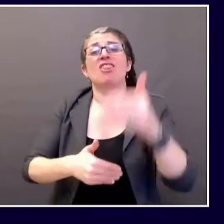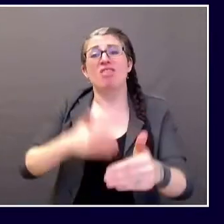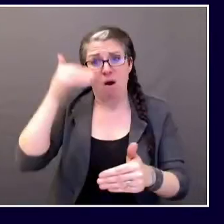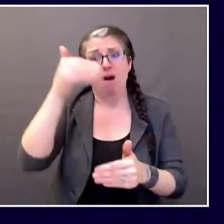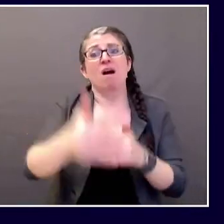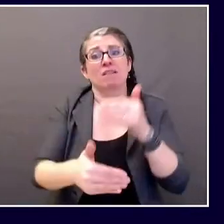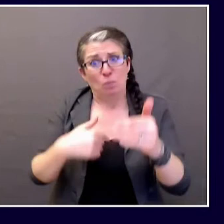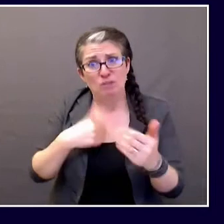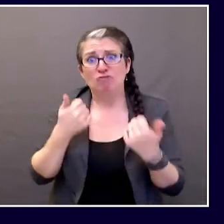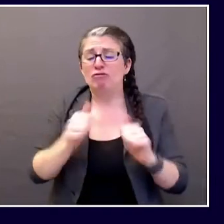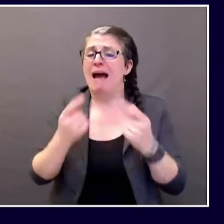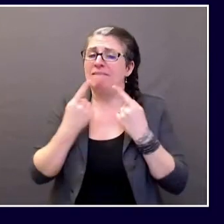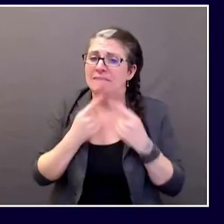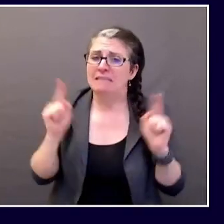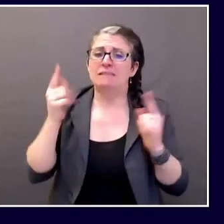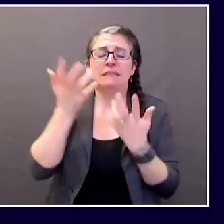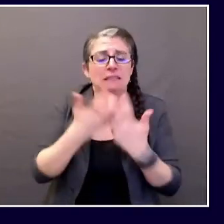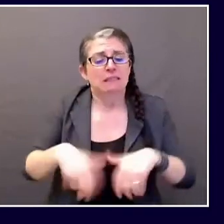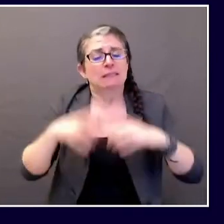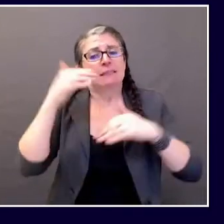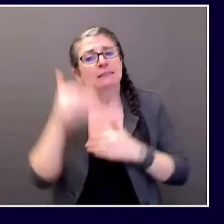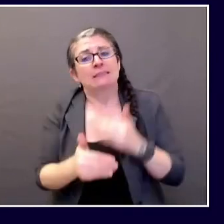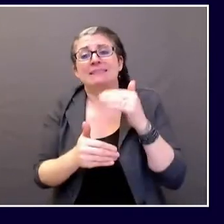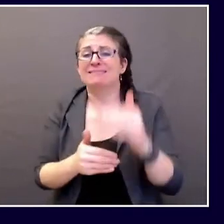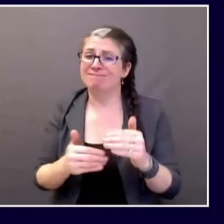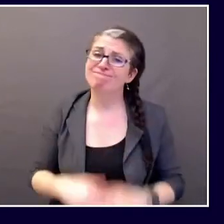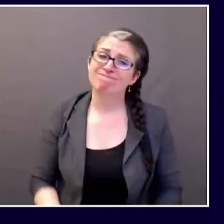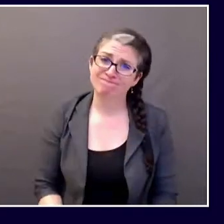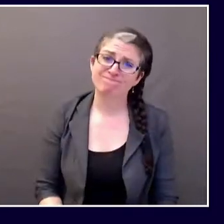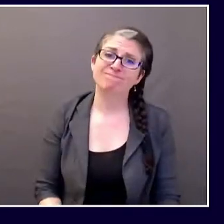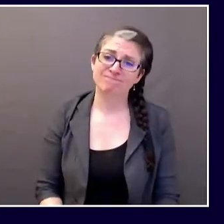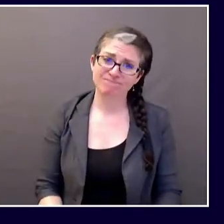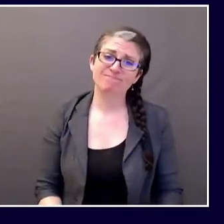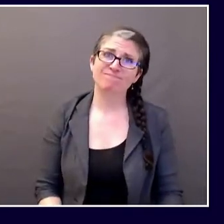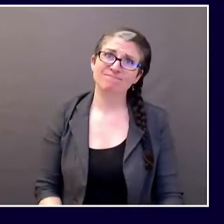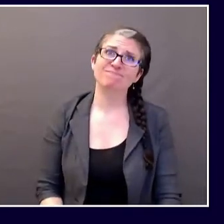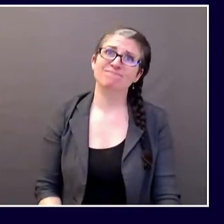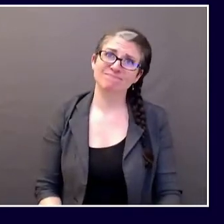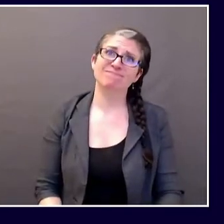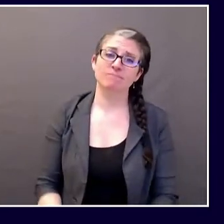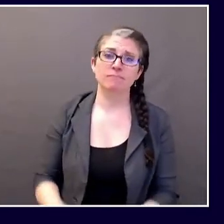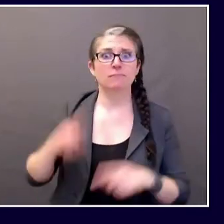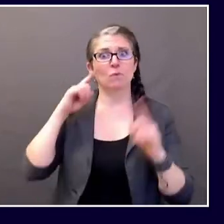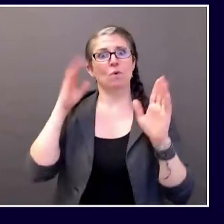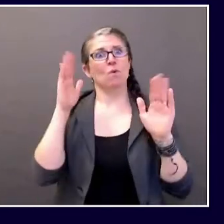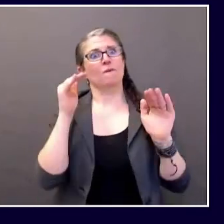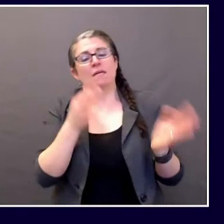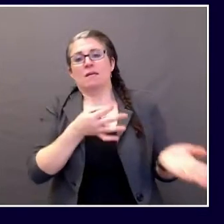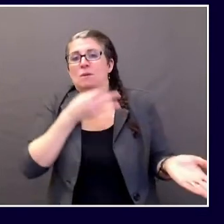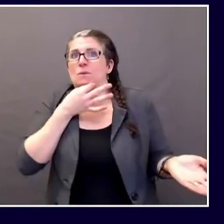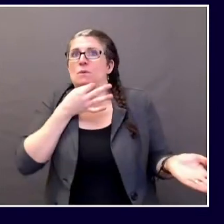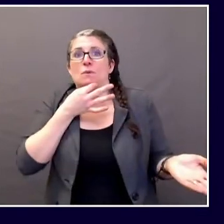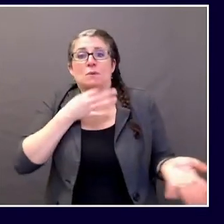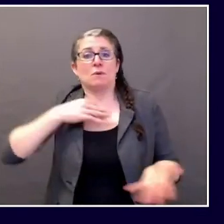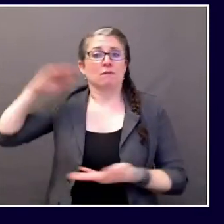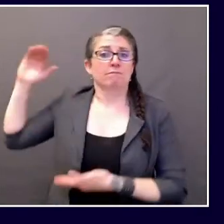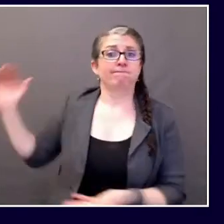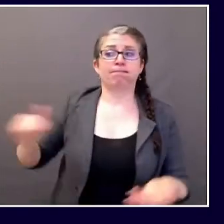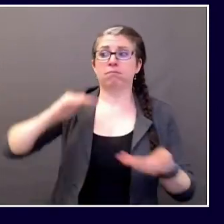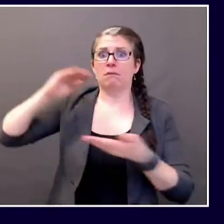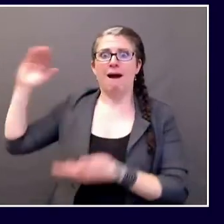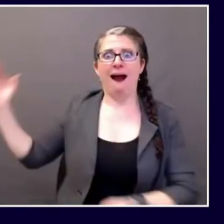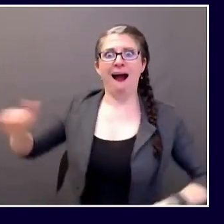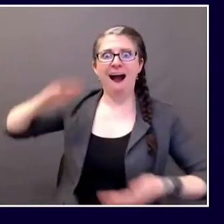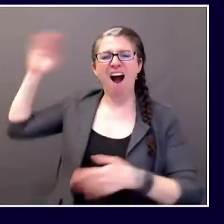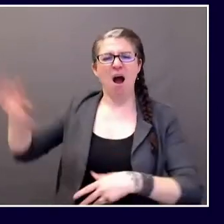Mm-hmm. Hopefully the supply of vaccine will start to increase greatly, and we can talk about the acceleration of these